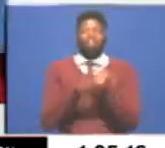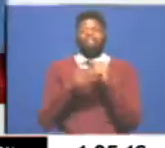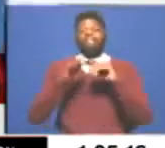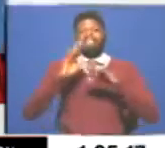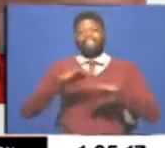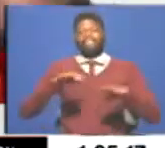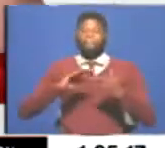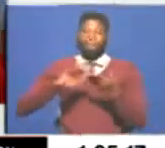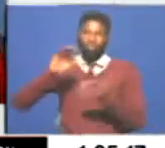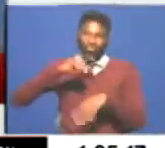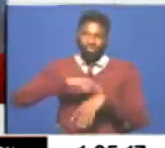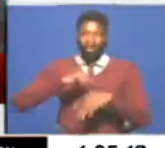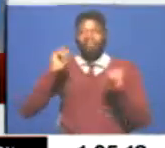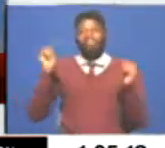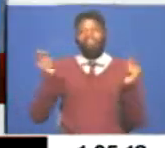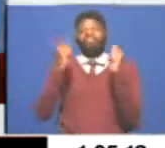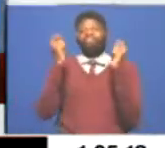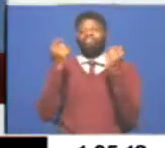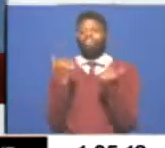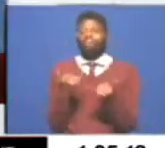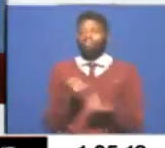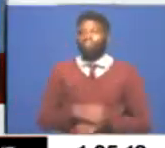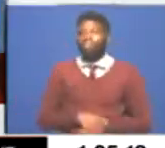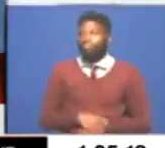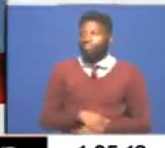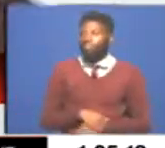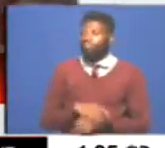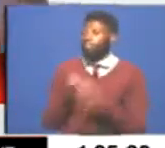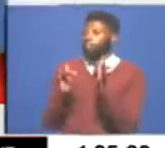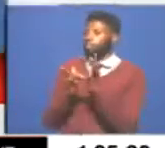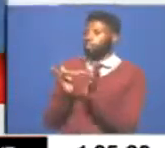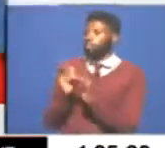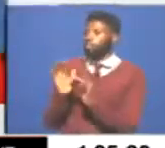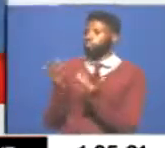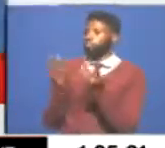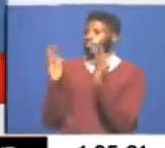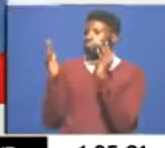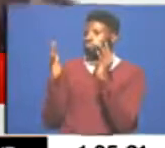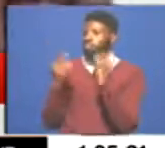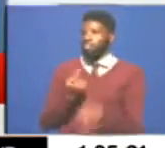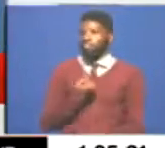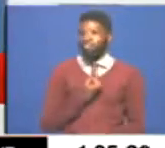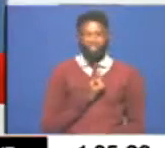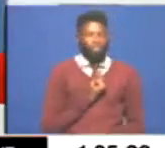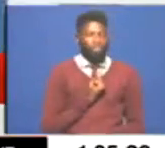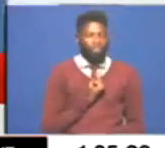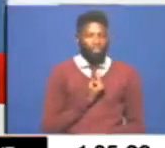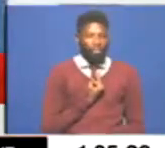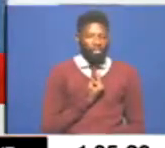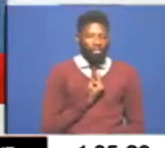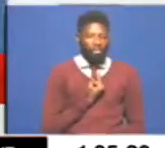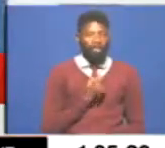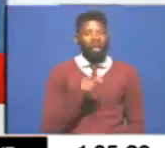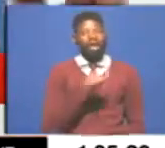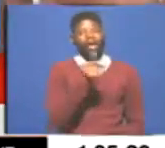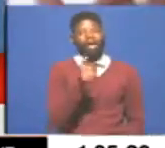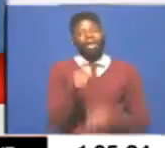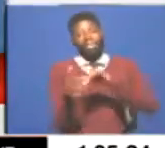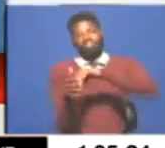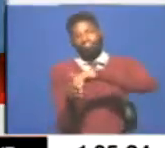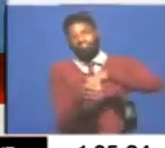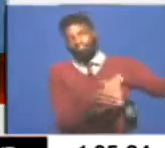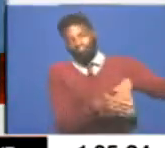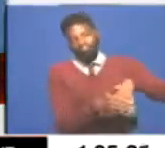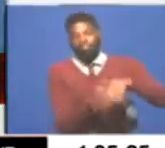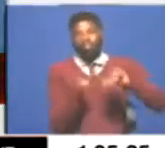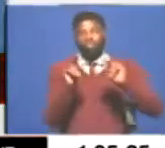season. Tusisherekee Krismasi sisi peke yetu kule tukiwaacha wengine. Tusaidia hawa